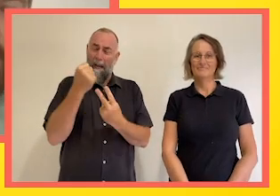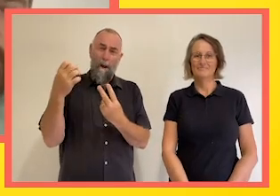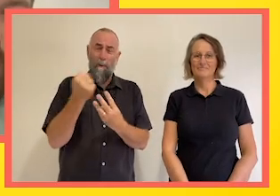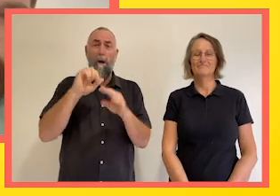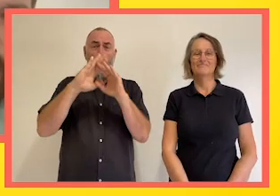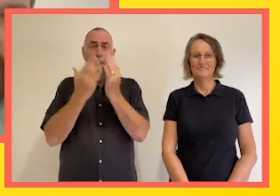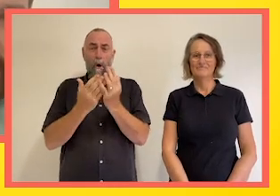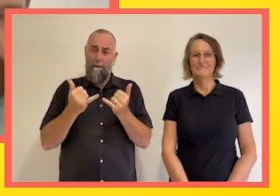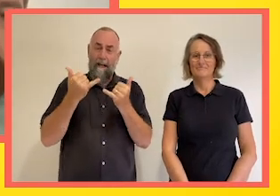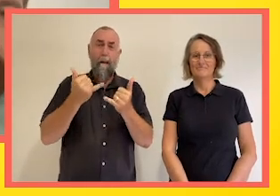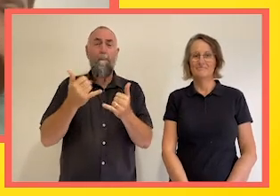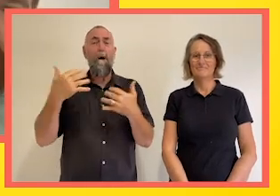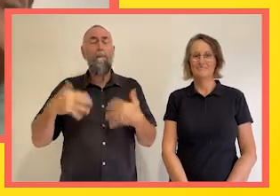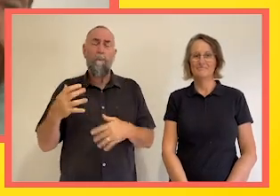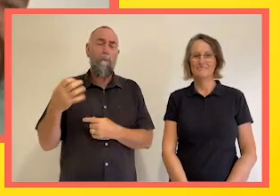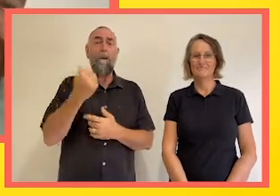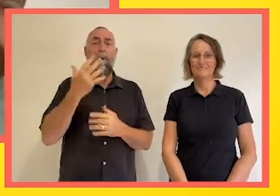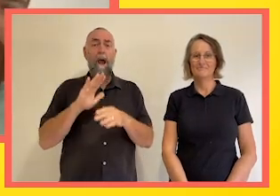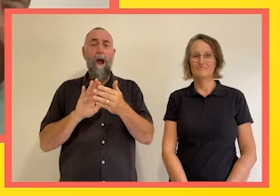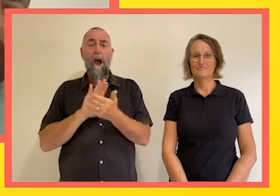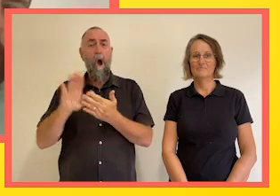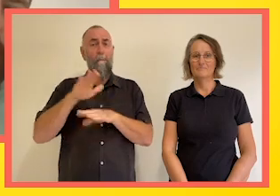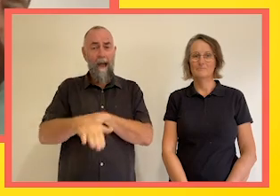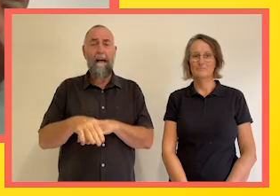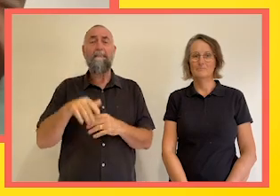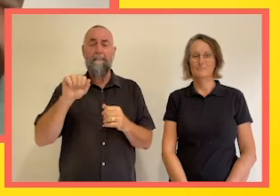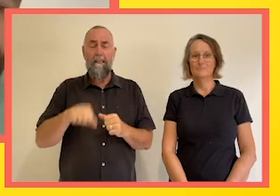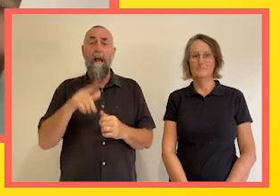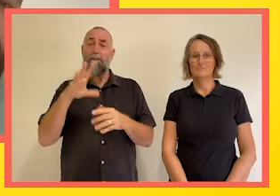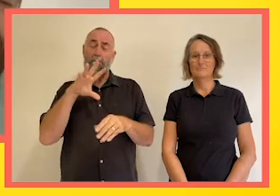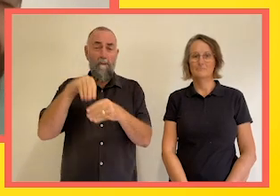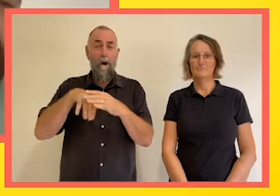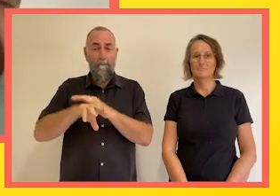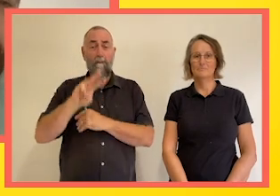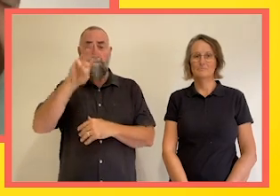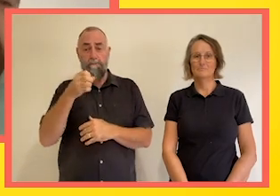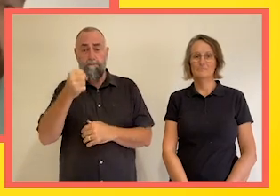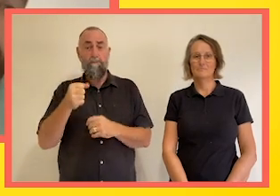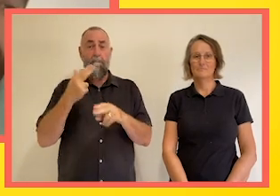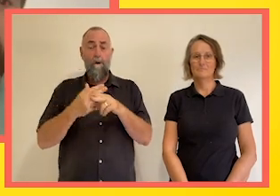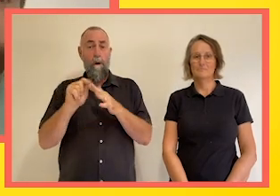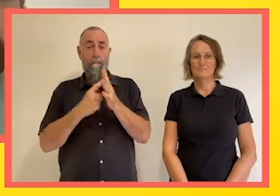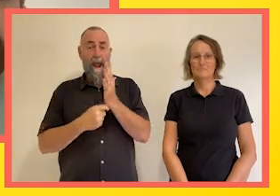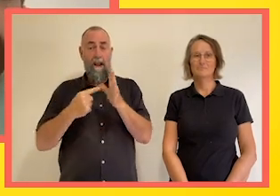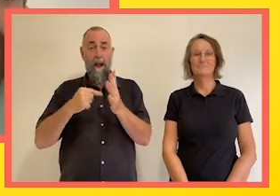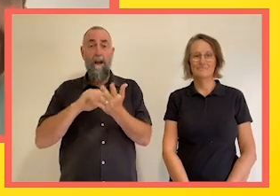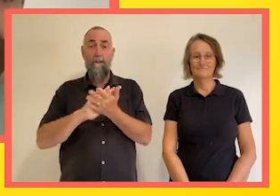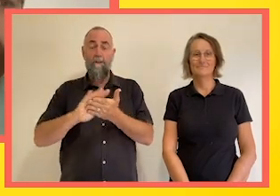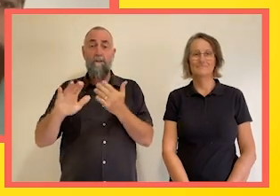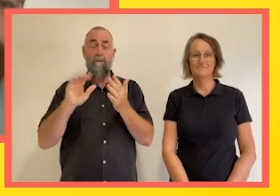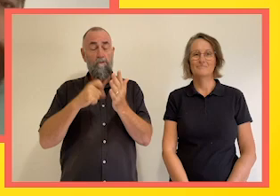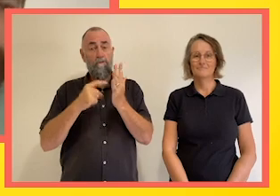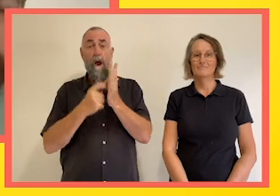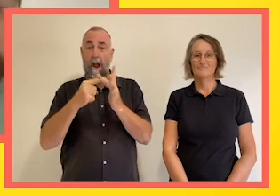winning multiple World Cups down in Hobart, but she's committed to competing in both the paratriathlon and paracycling in Paris